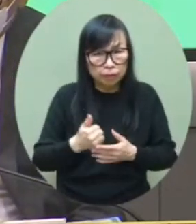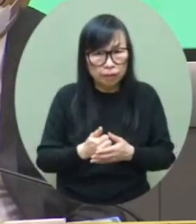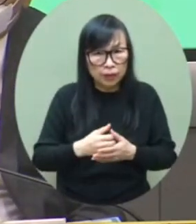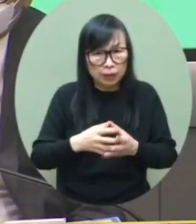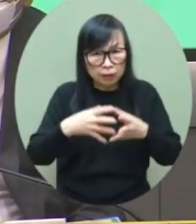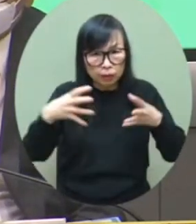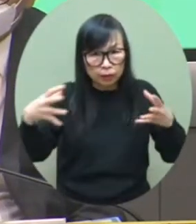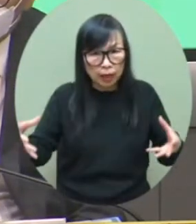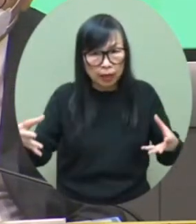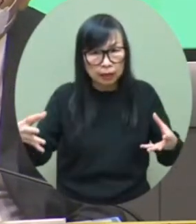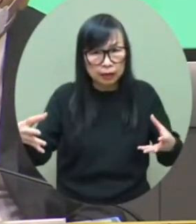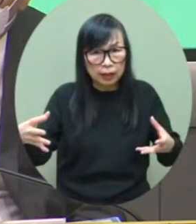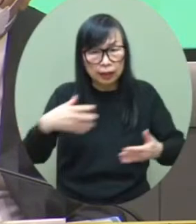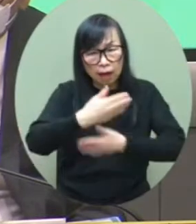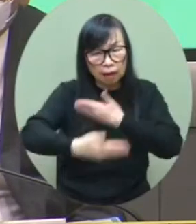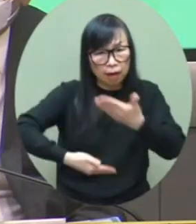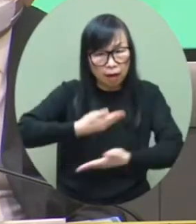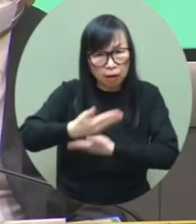2023,